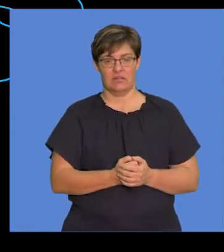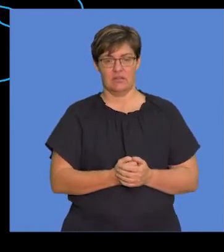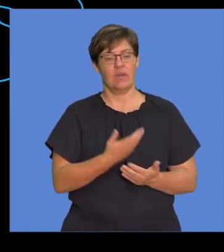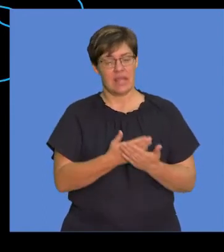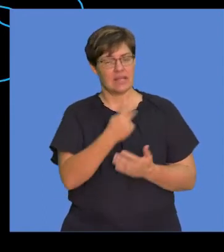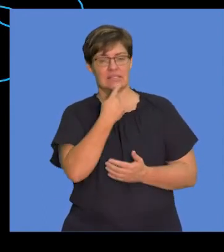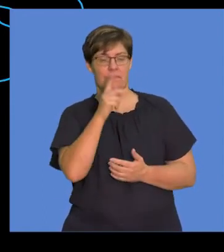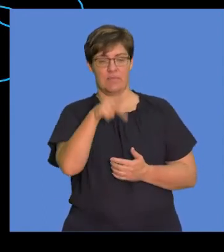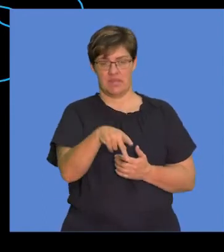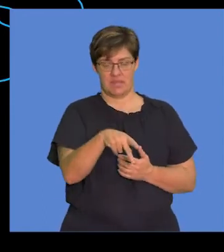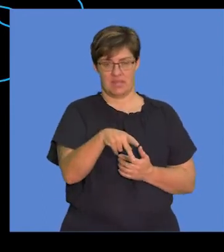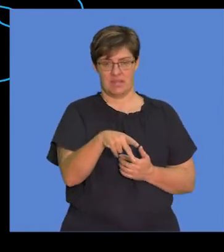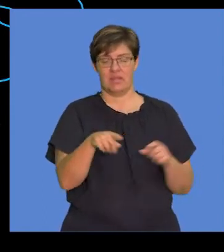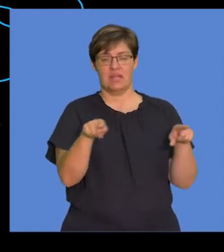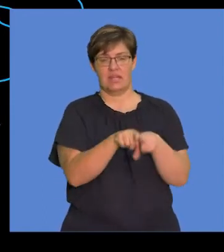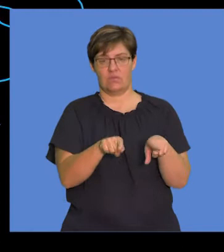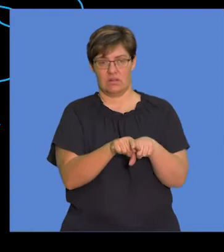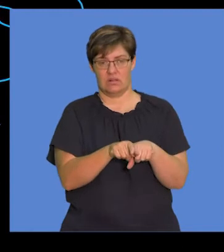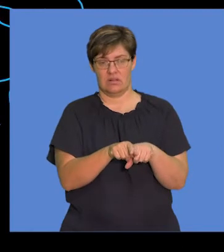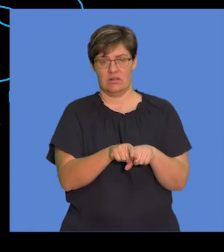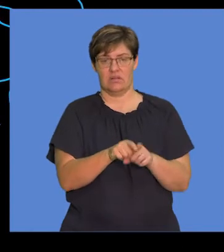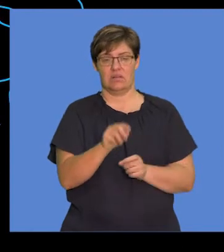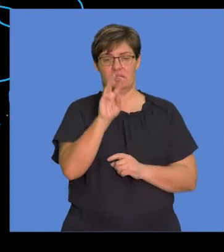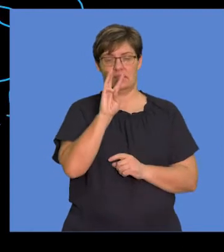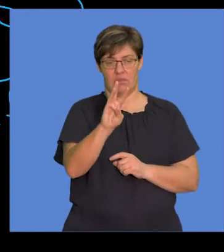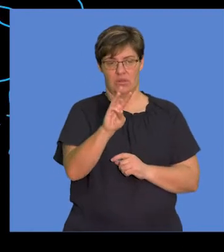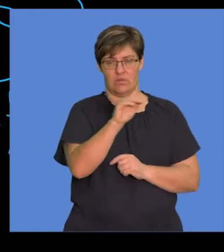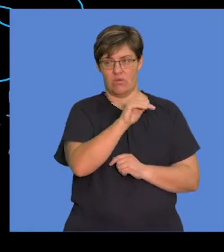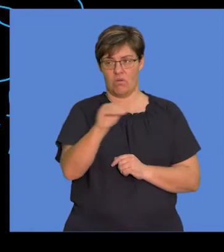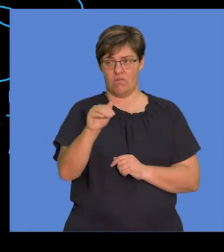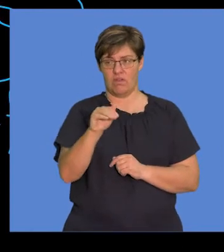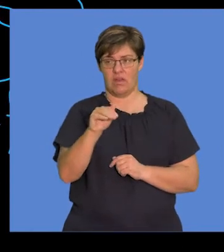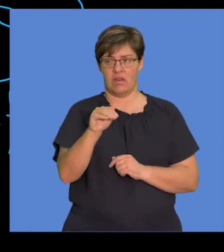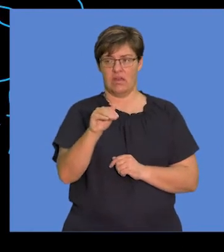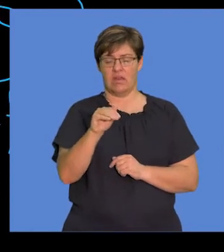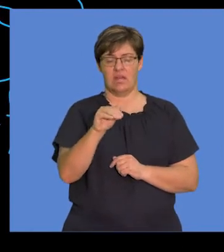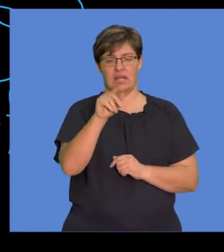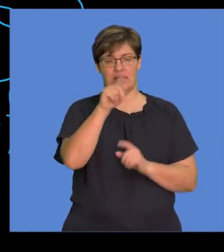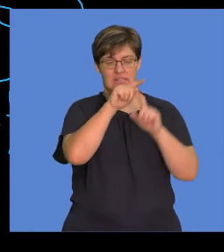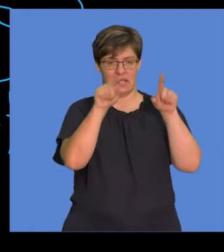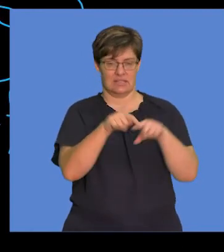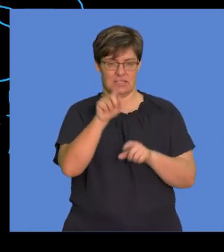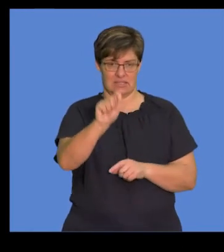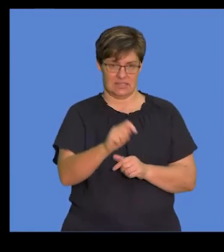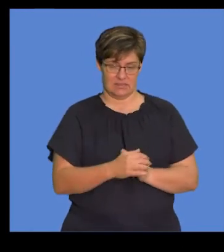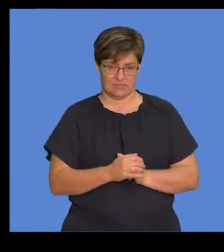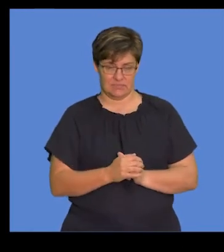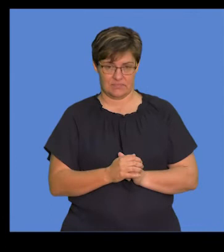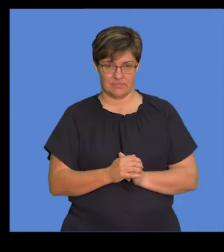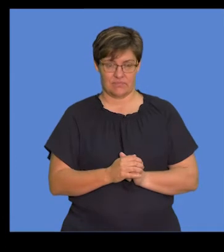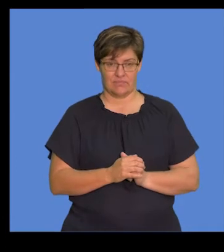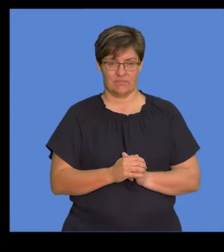that we can say P is equals to W over delta T, right? Okay.